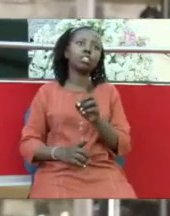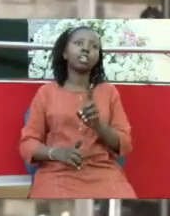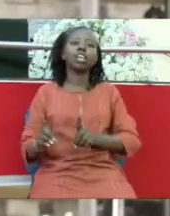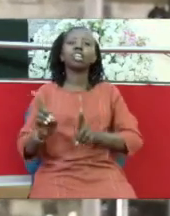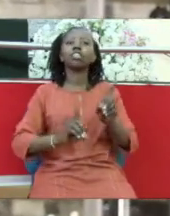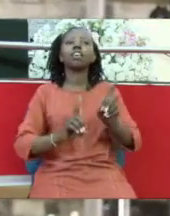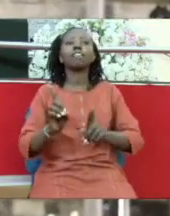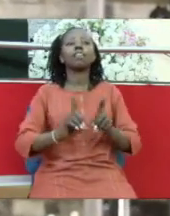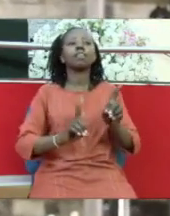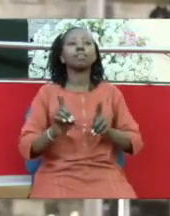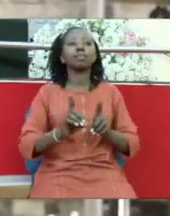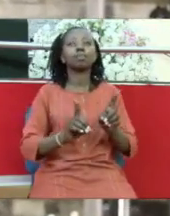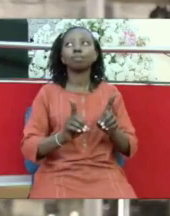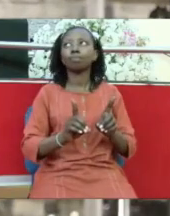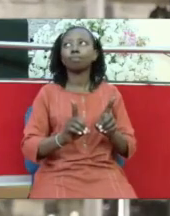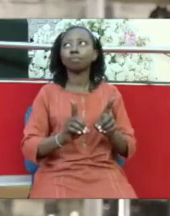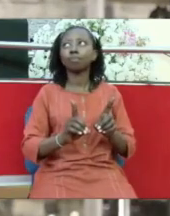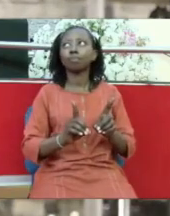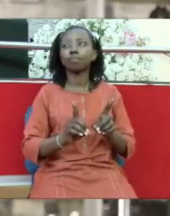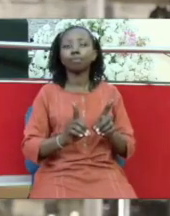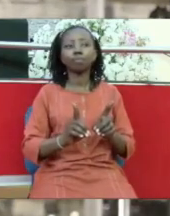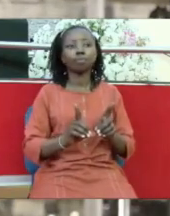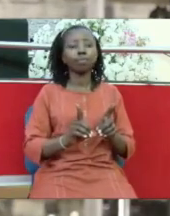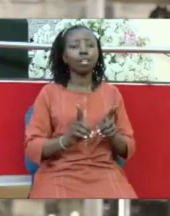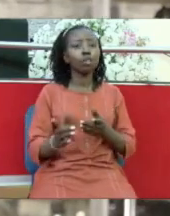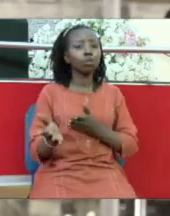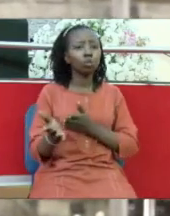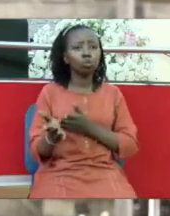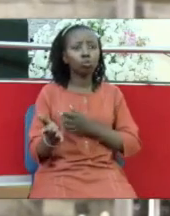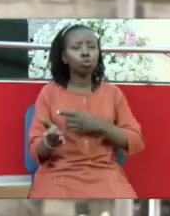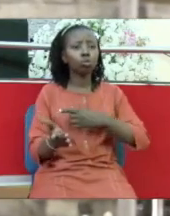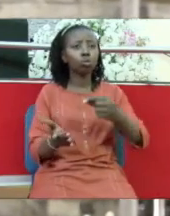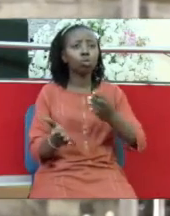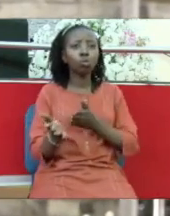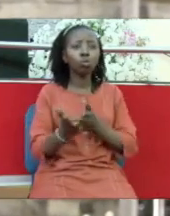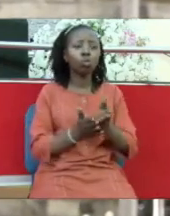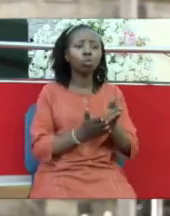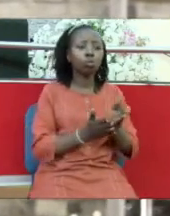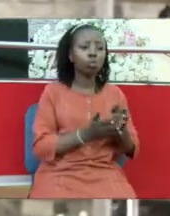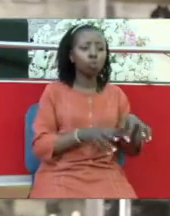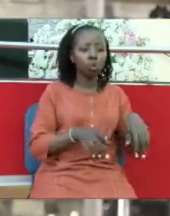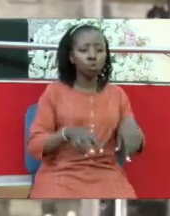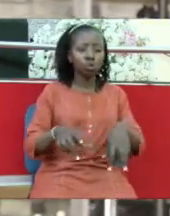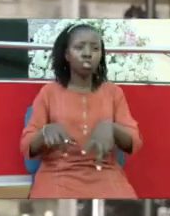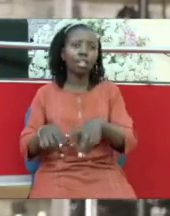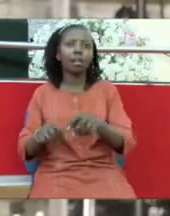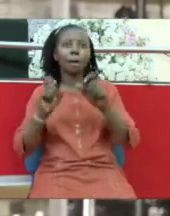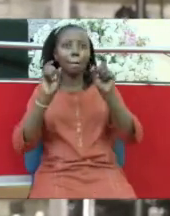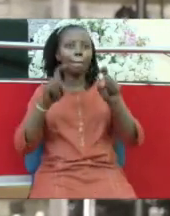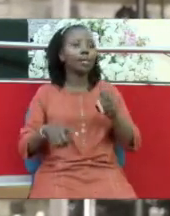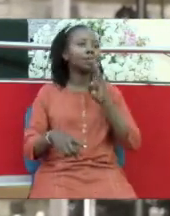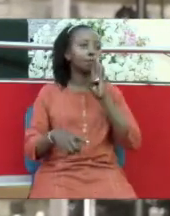journey. And to go through that journey, you have to be strong and courageous.